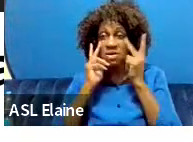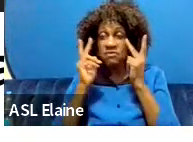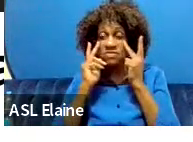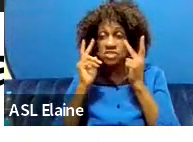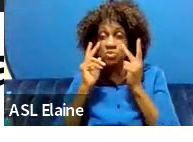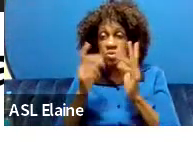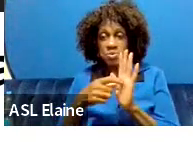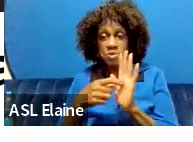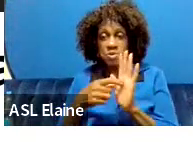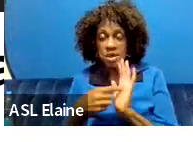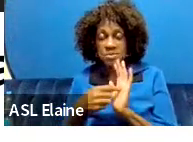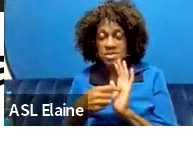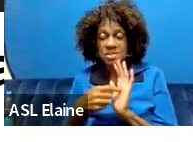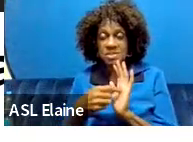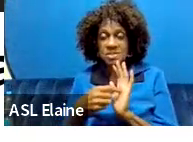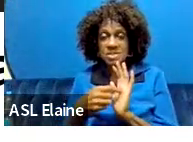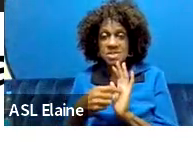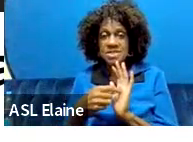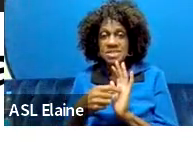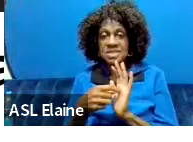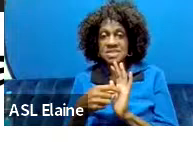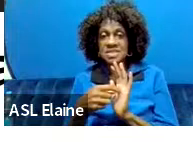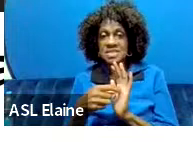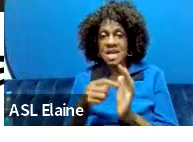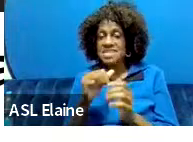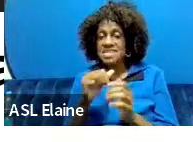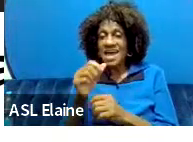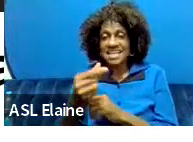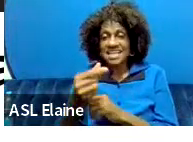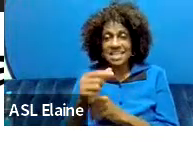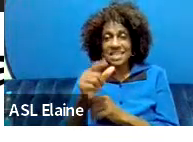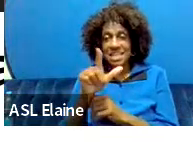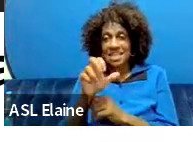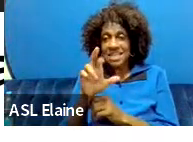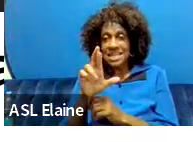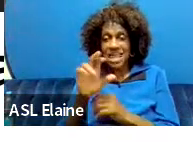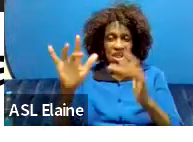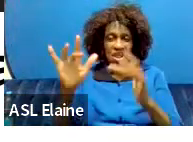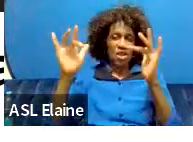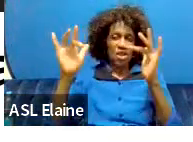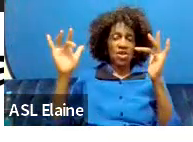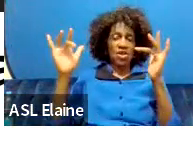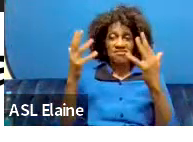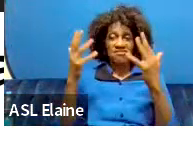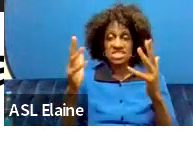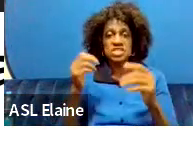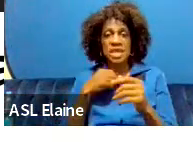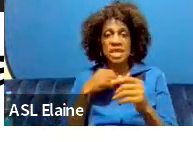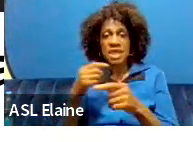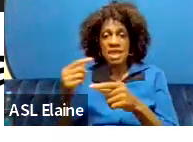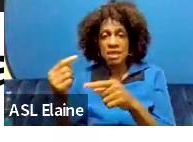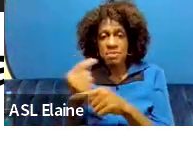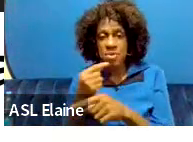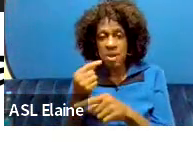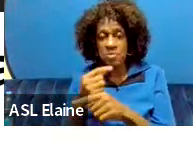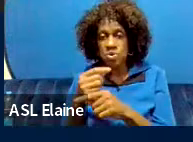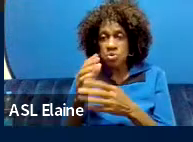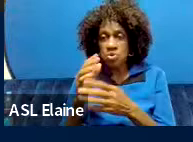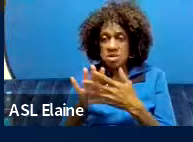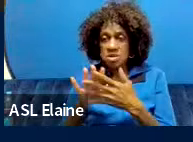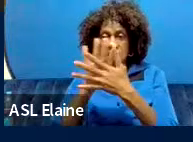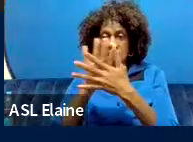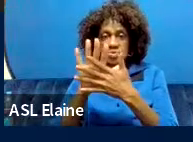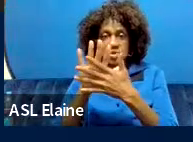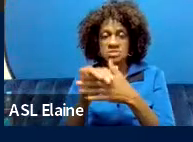requirements require a non-glare finish and proper contrast. Slide 38, please.